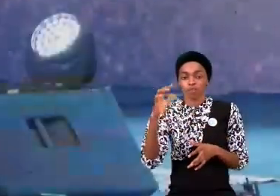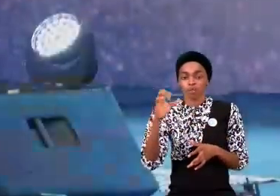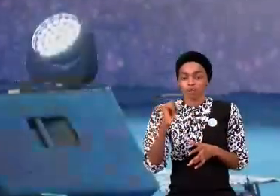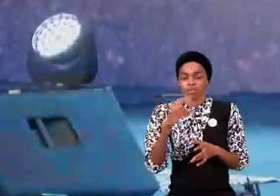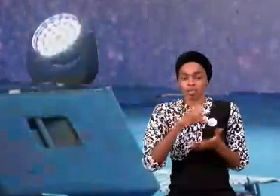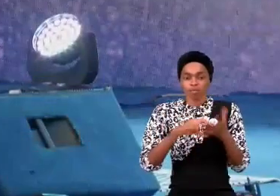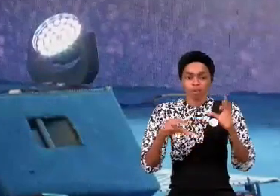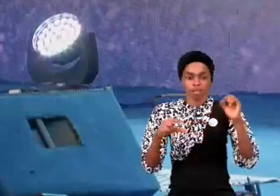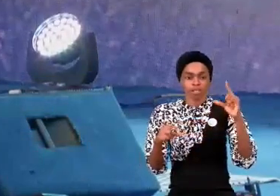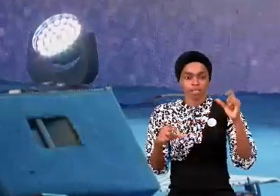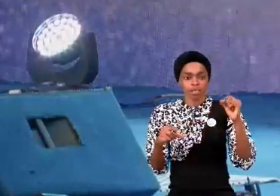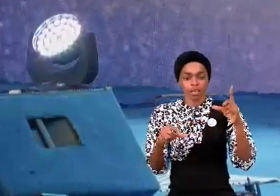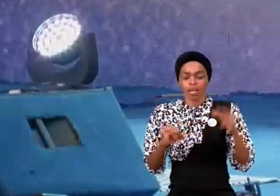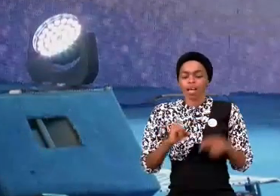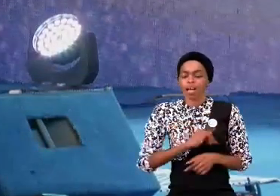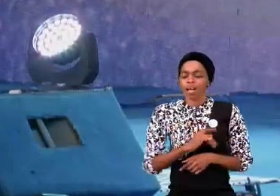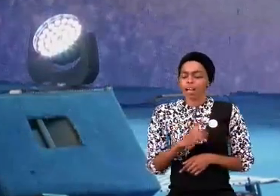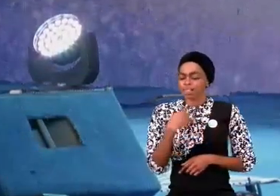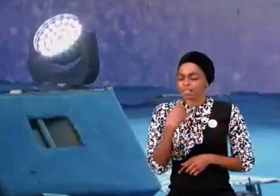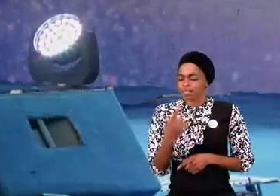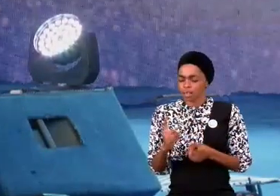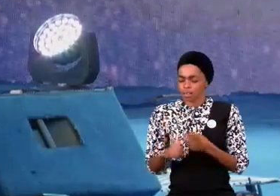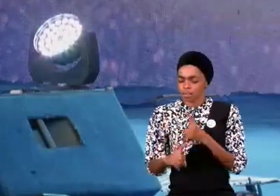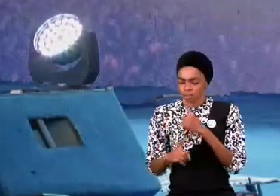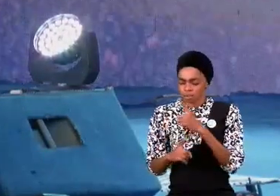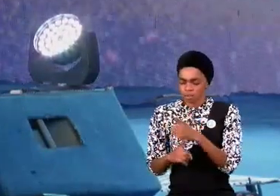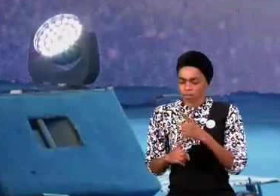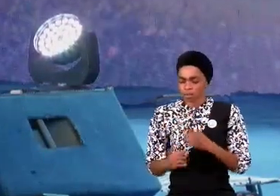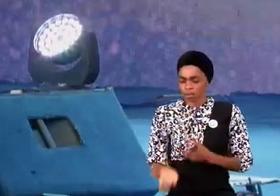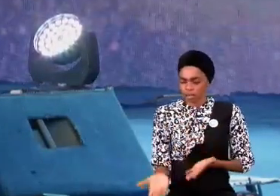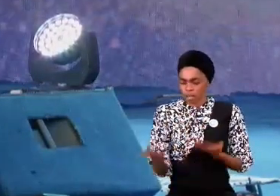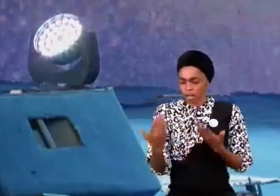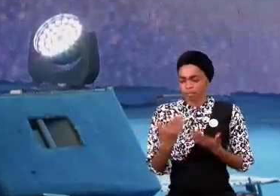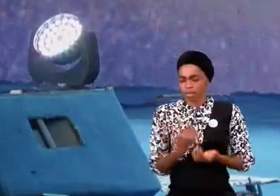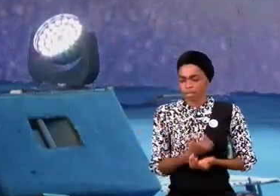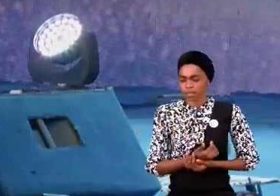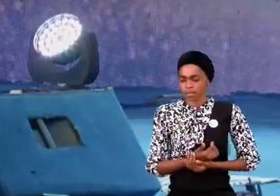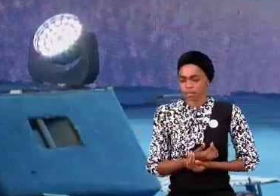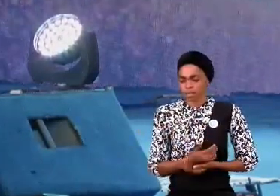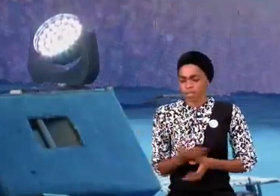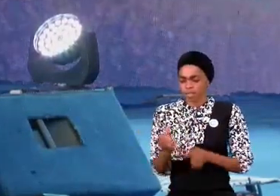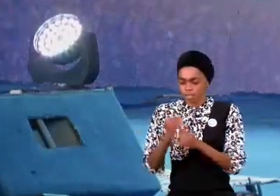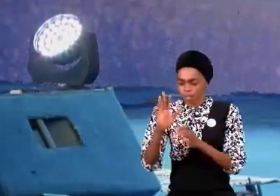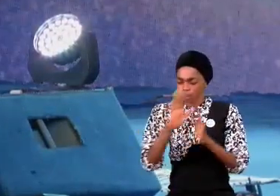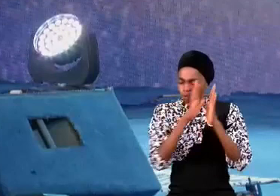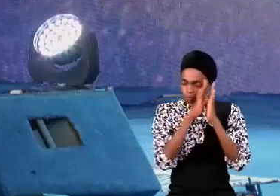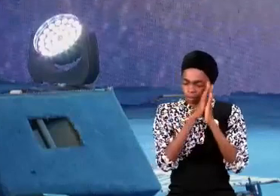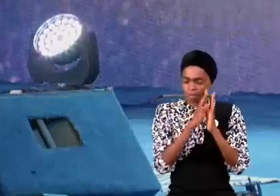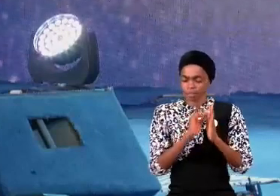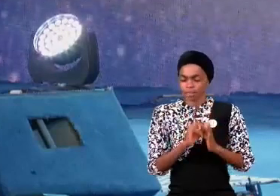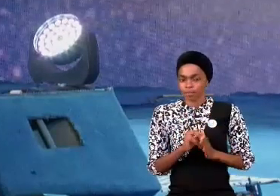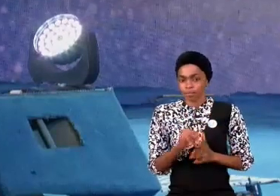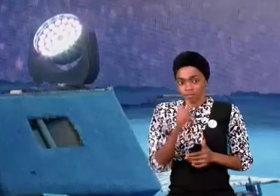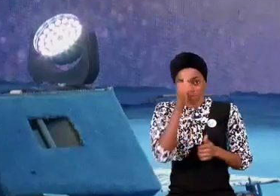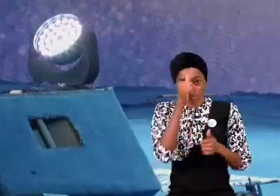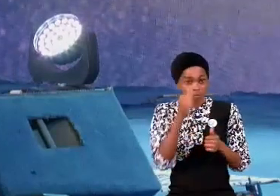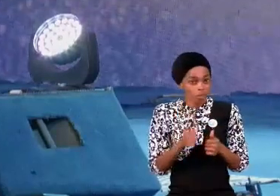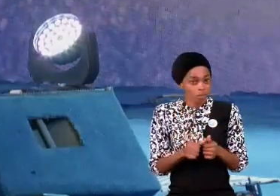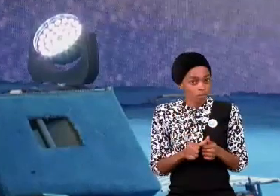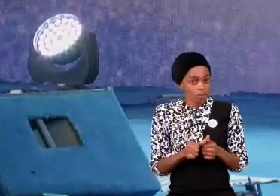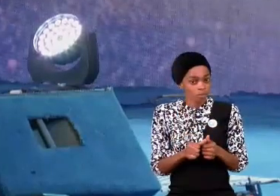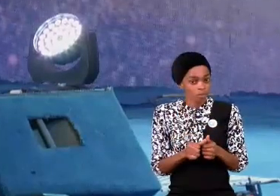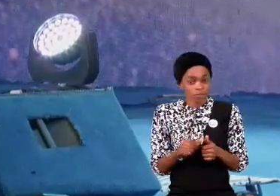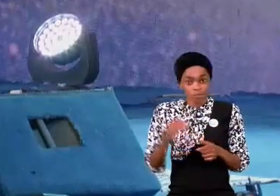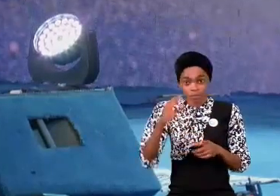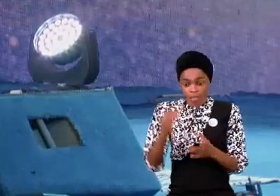bed. Remember, they carried that man there. Remember, it took four people to carry him there. And